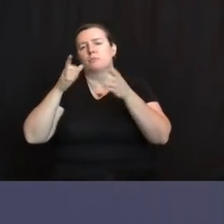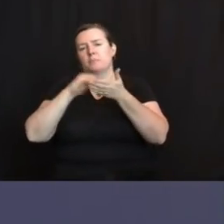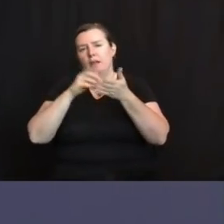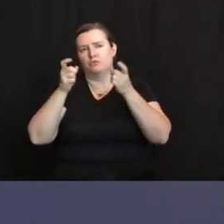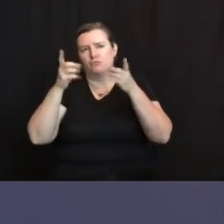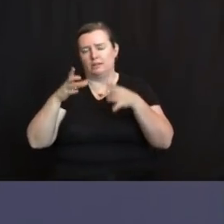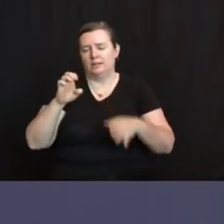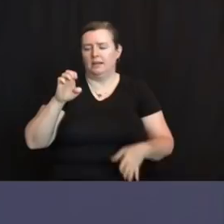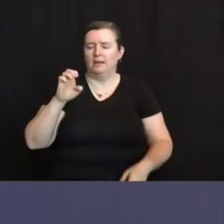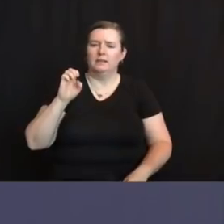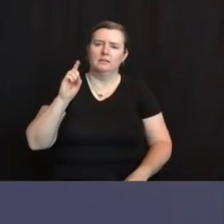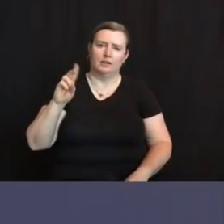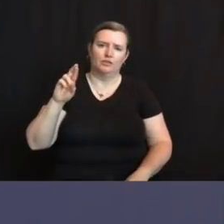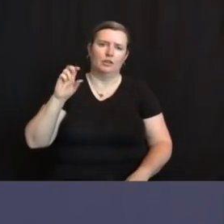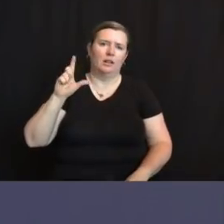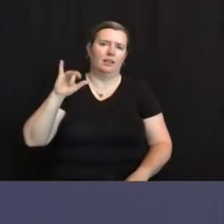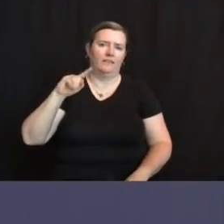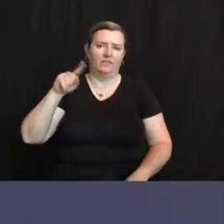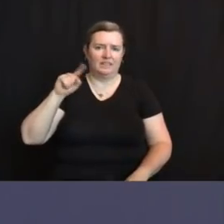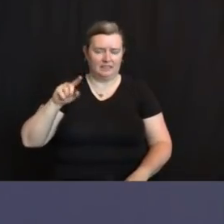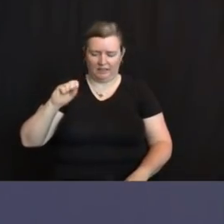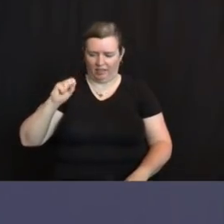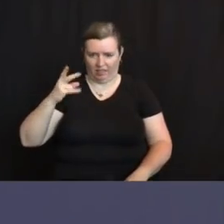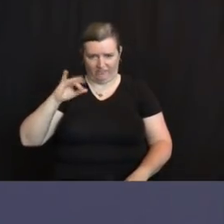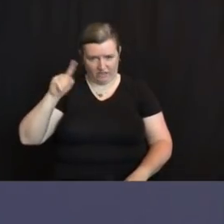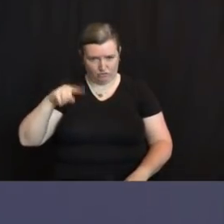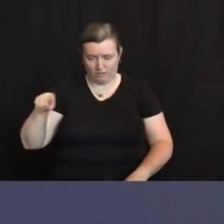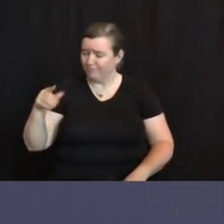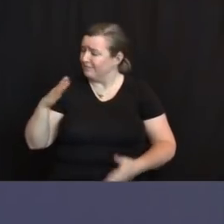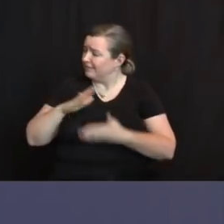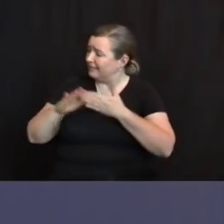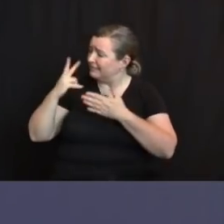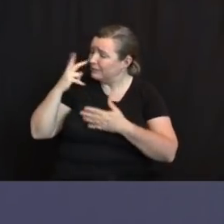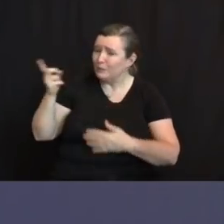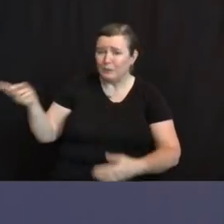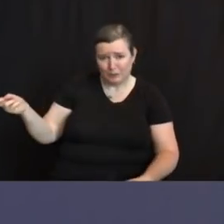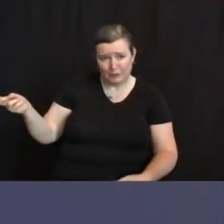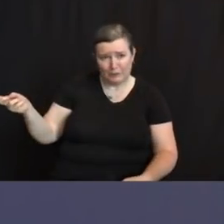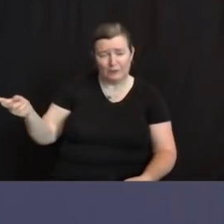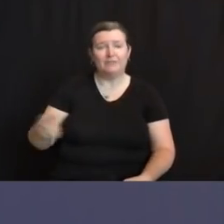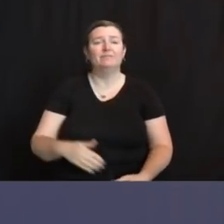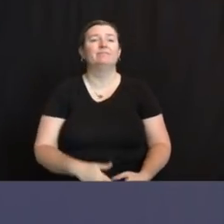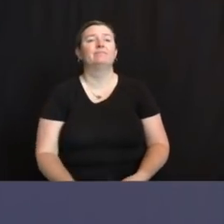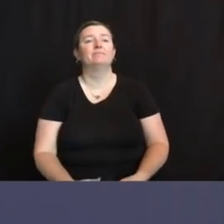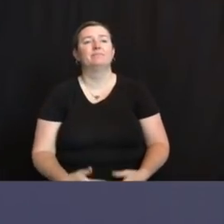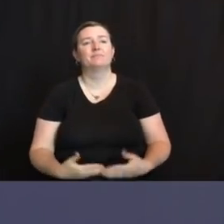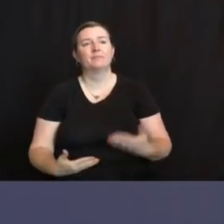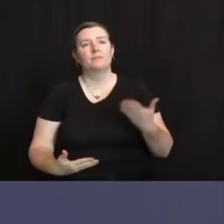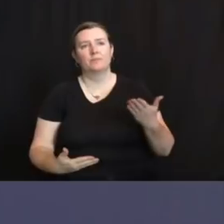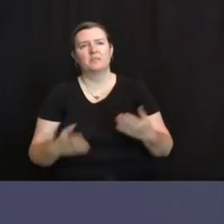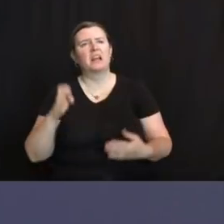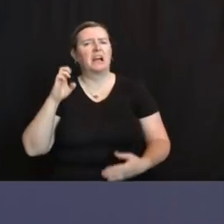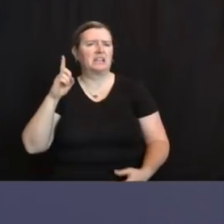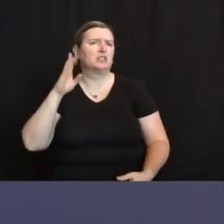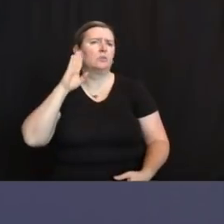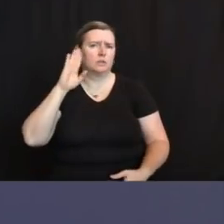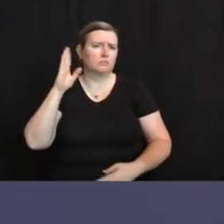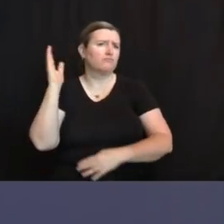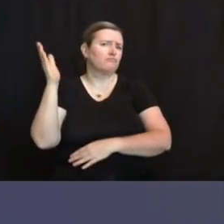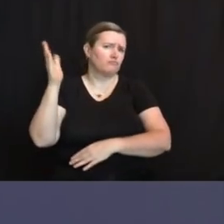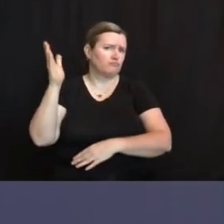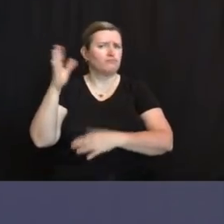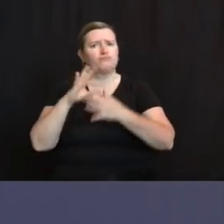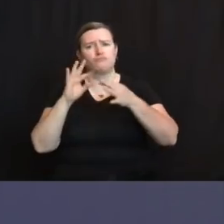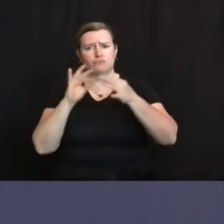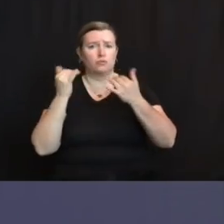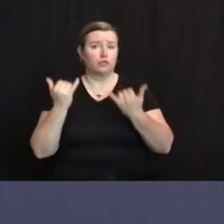Great to have you with us, Ed, and Ed will be speaking today. We'll get to that in a few moments. Obviously, another familiar face. The guy to my left who needs